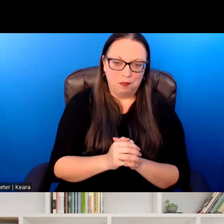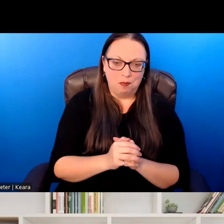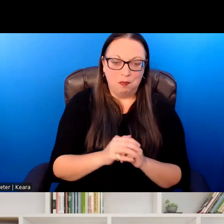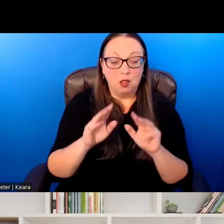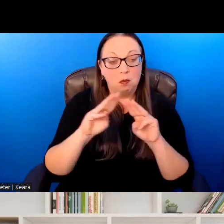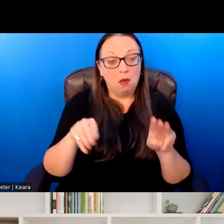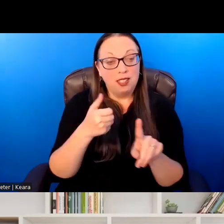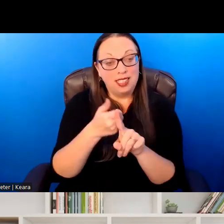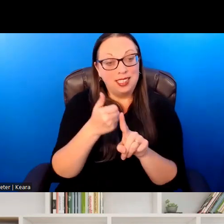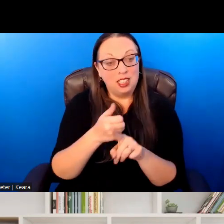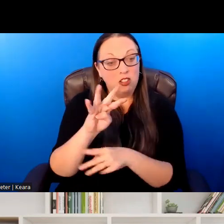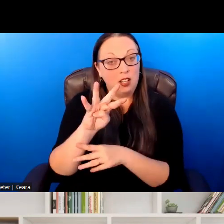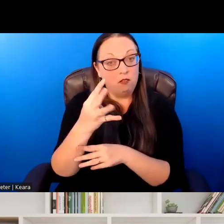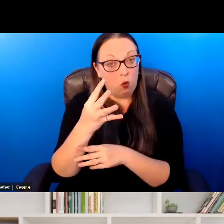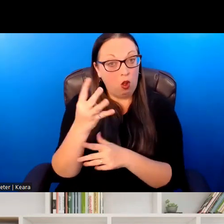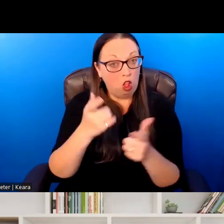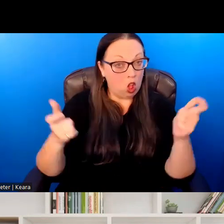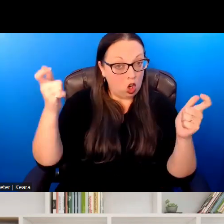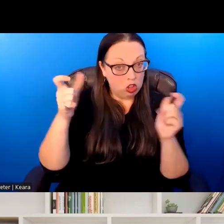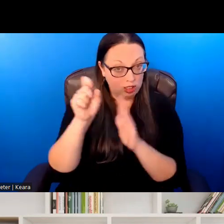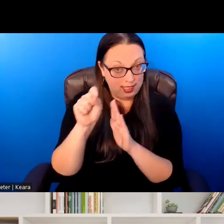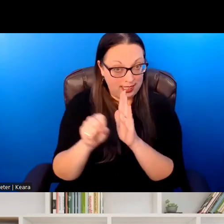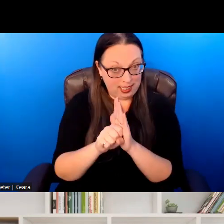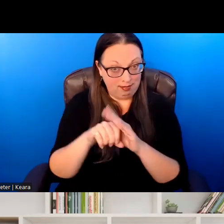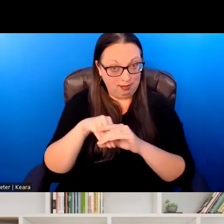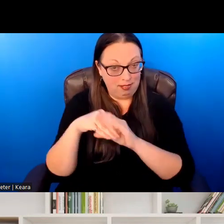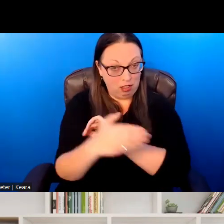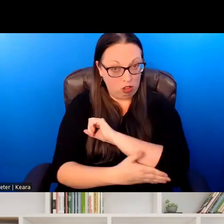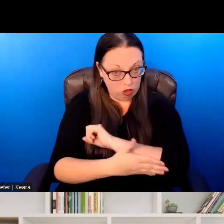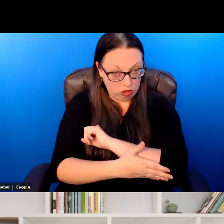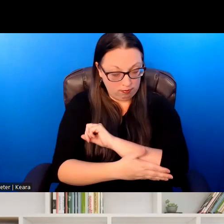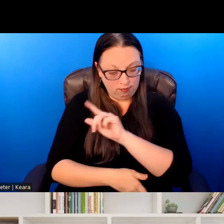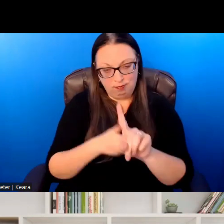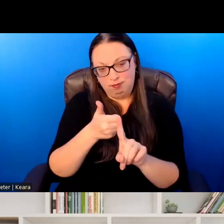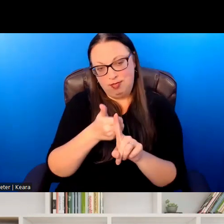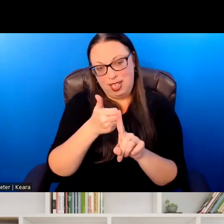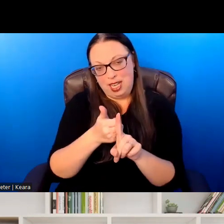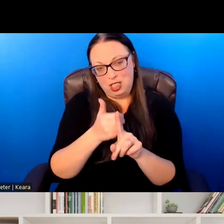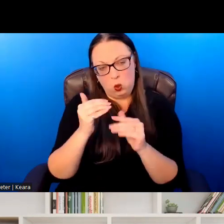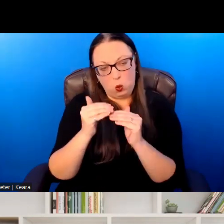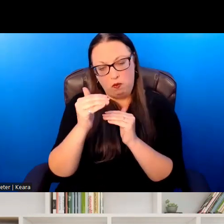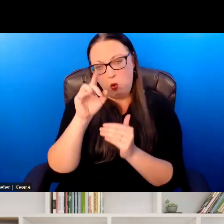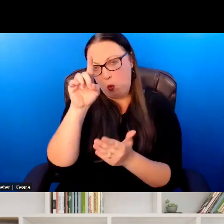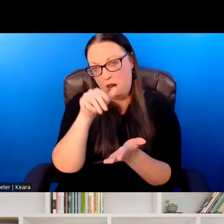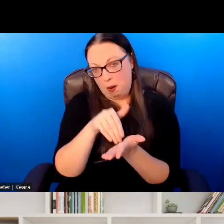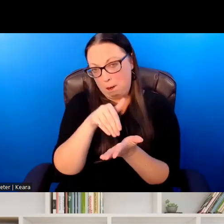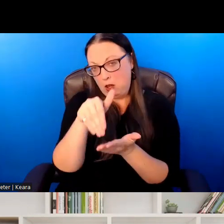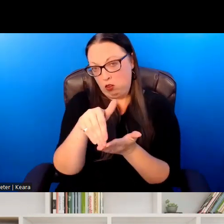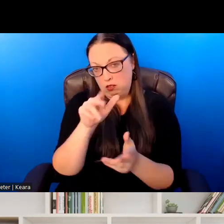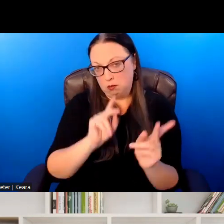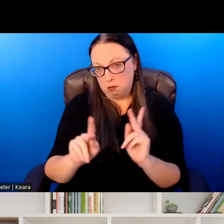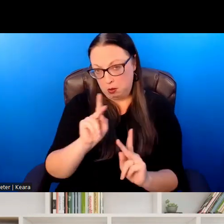Montana is the fourth largest state in the nation, has just over 1 million people.